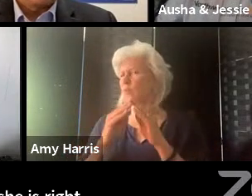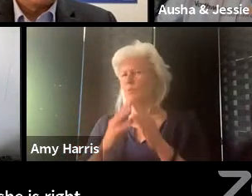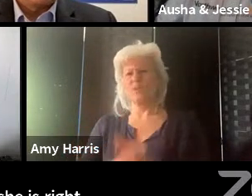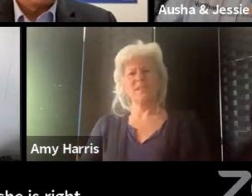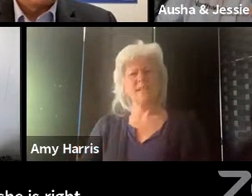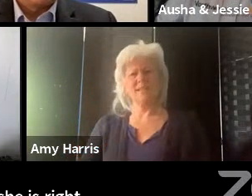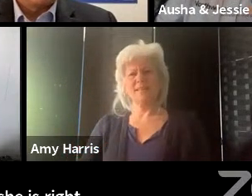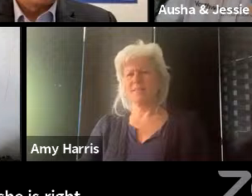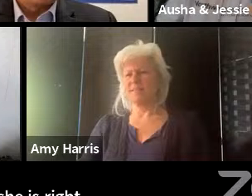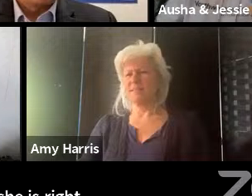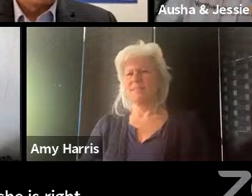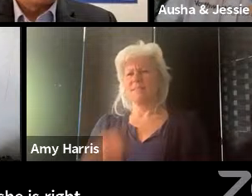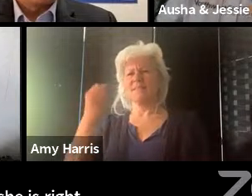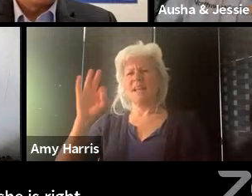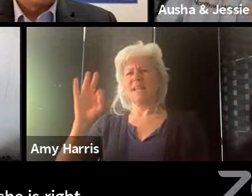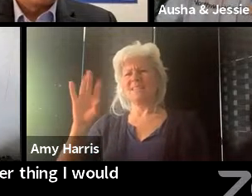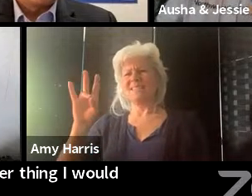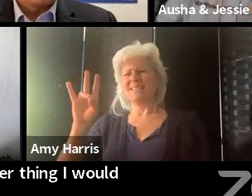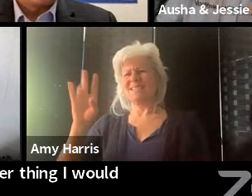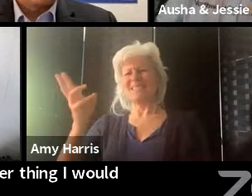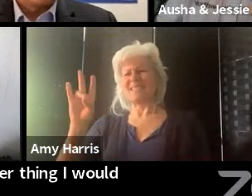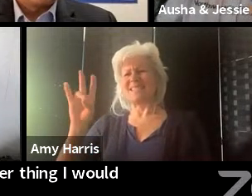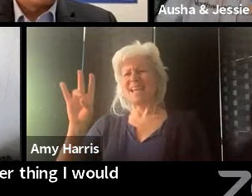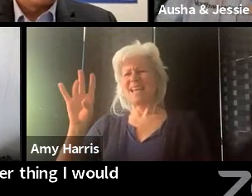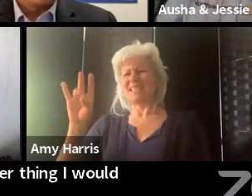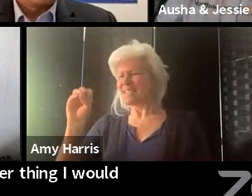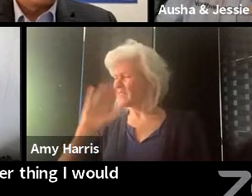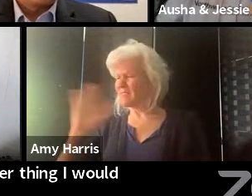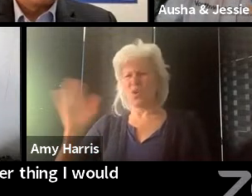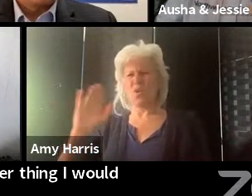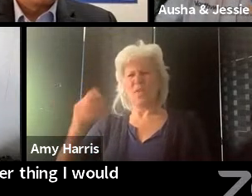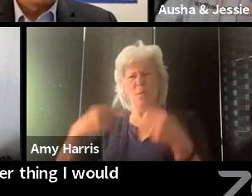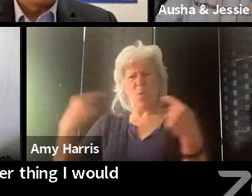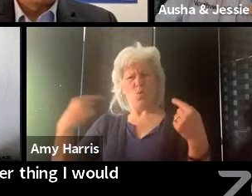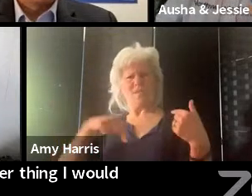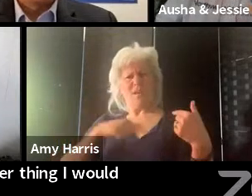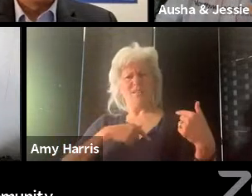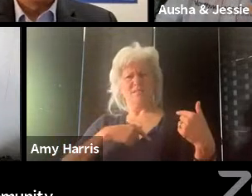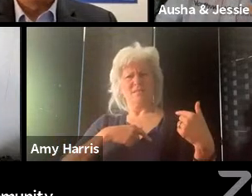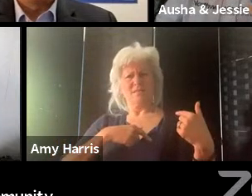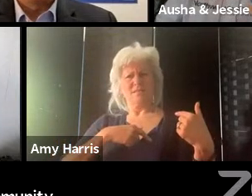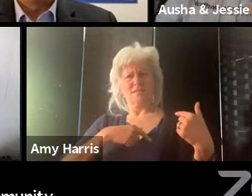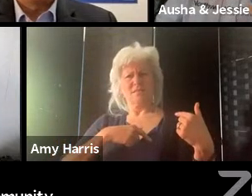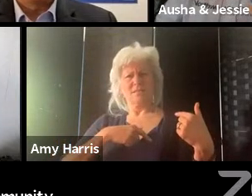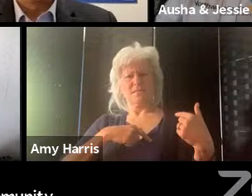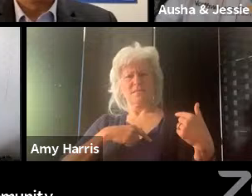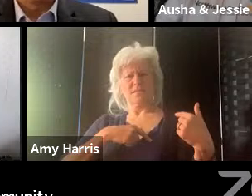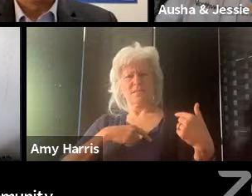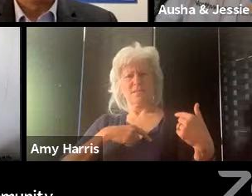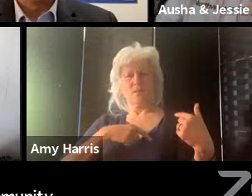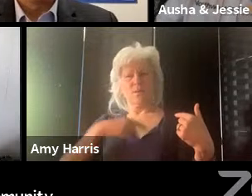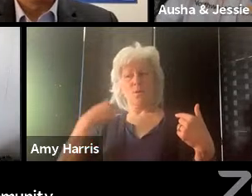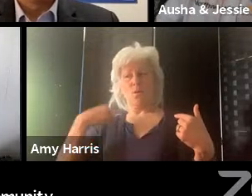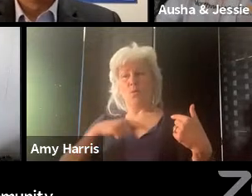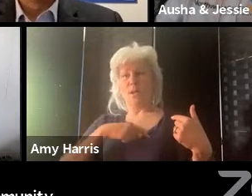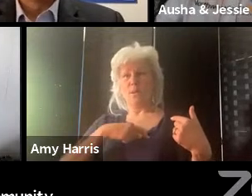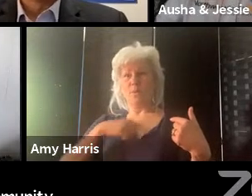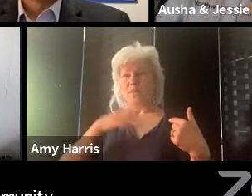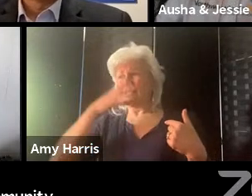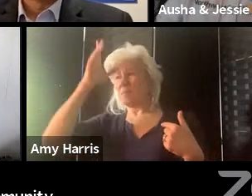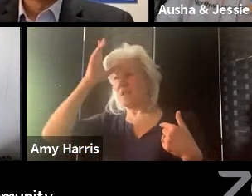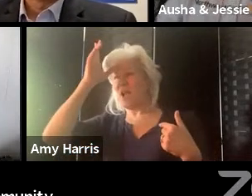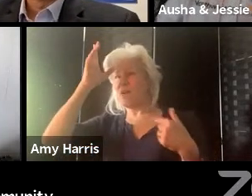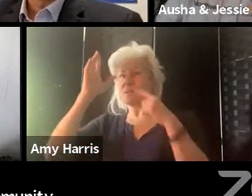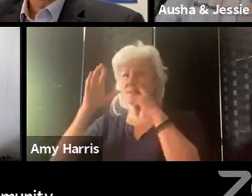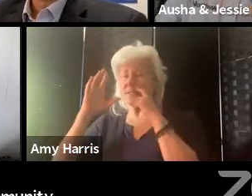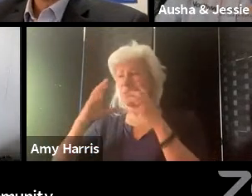1969, 70, 71, we were opposed. This was a group of wild-eyed parents who